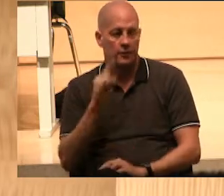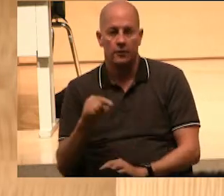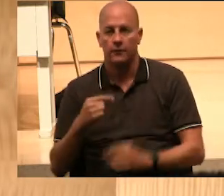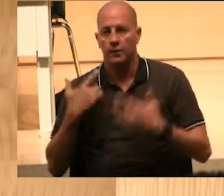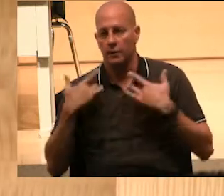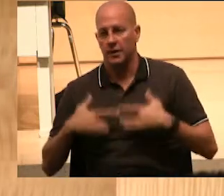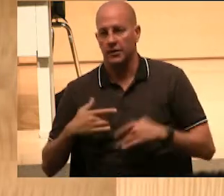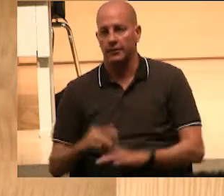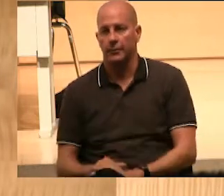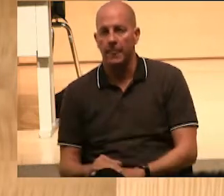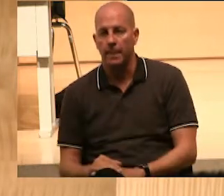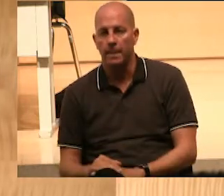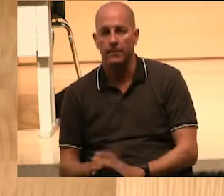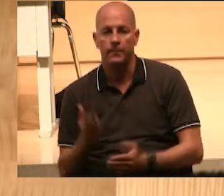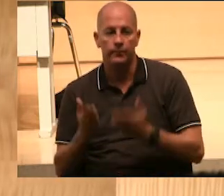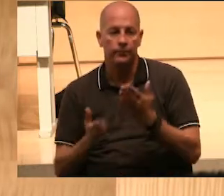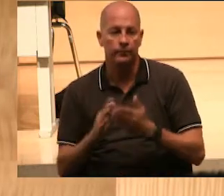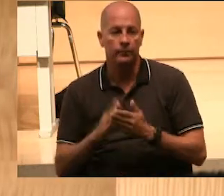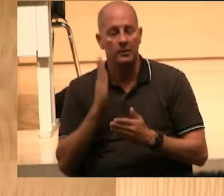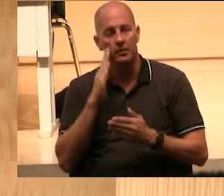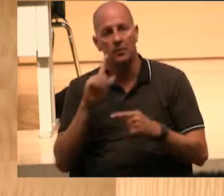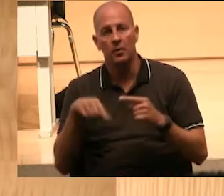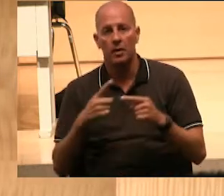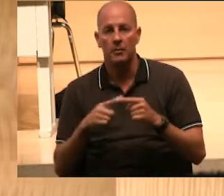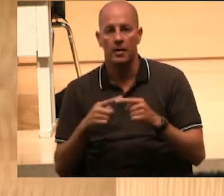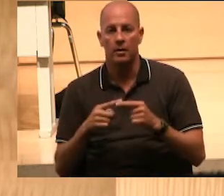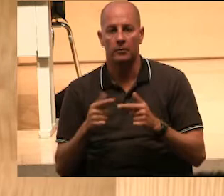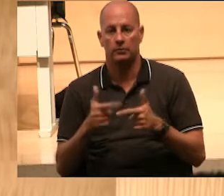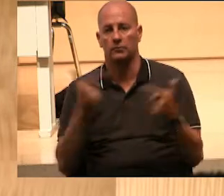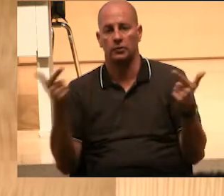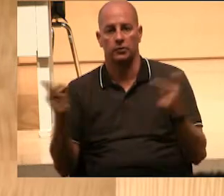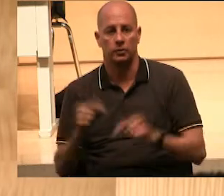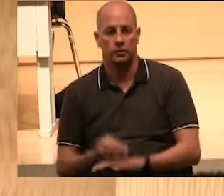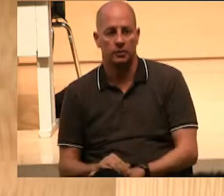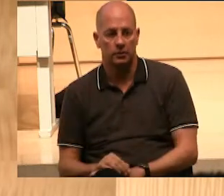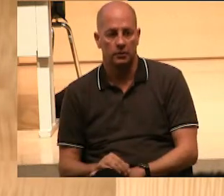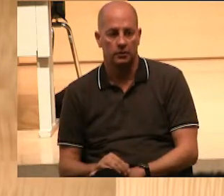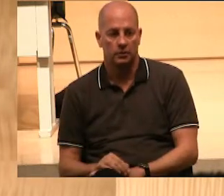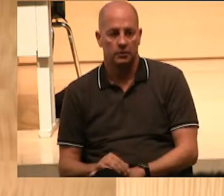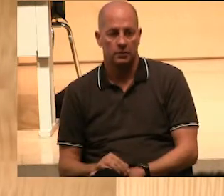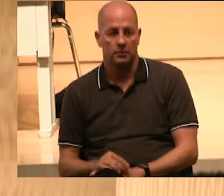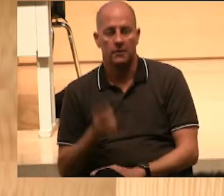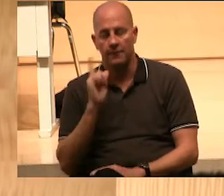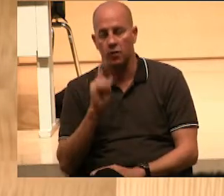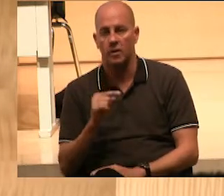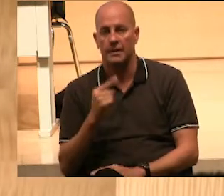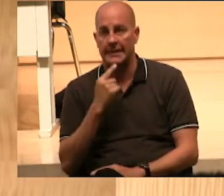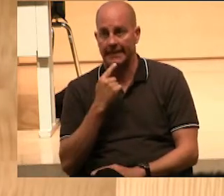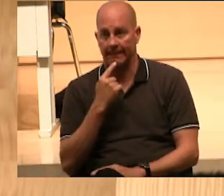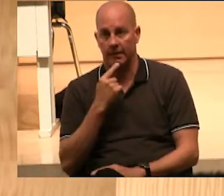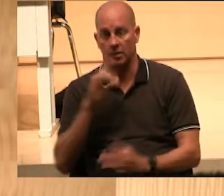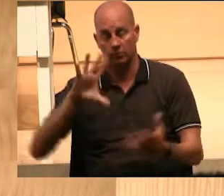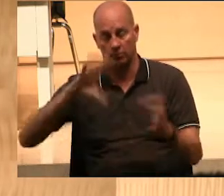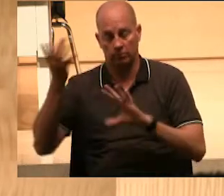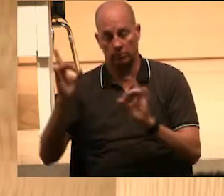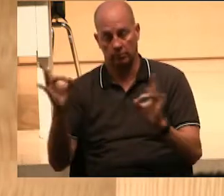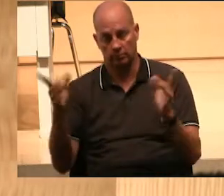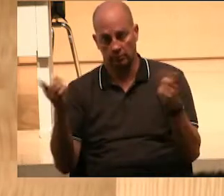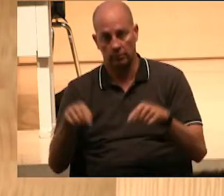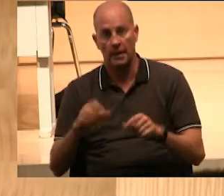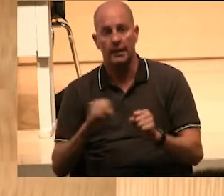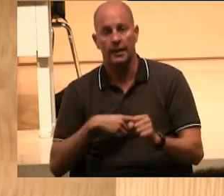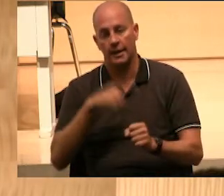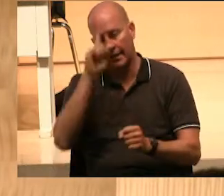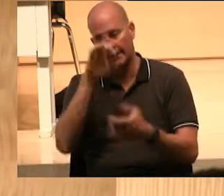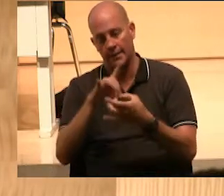be, another thing to know about major depressive disorder is that for severe cases, they can actually be accompanied by